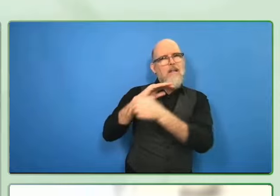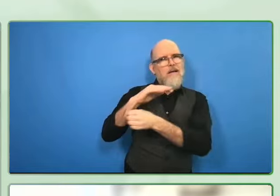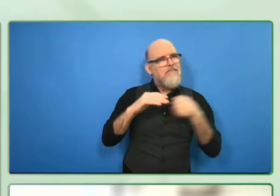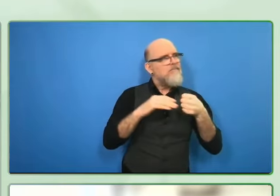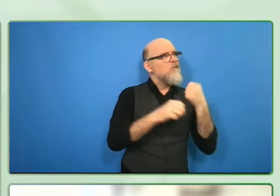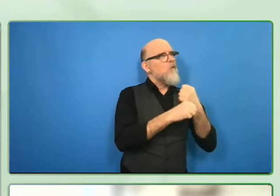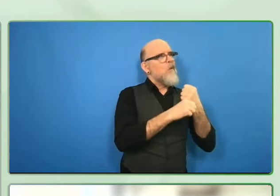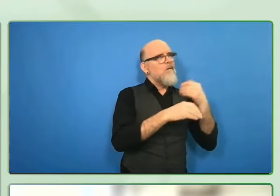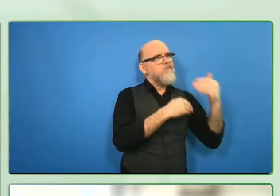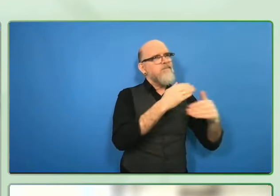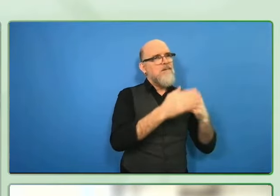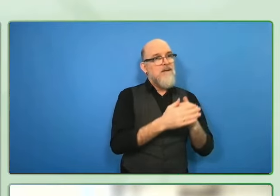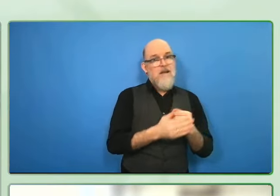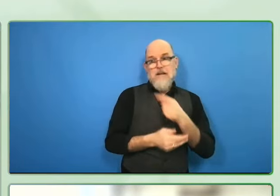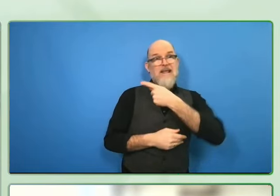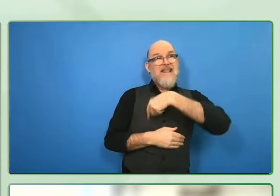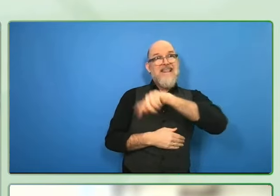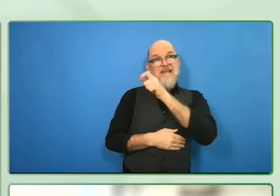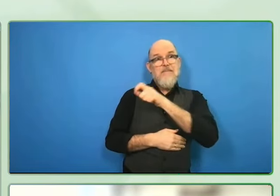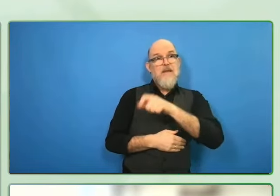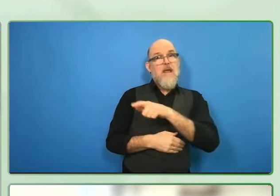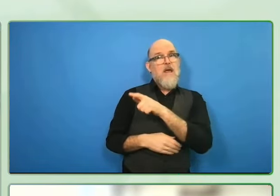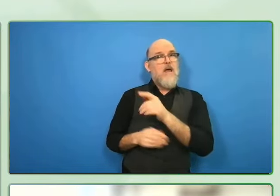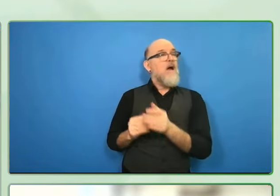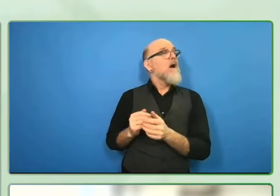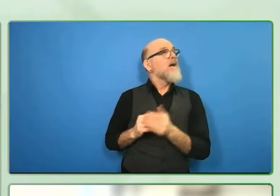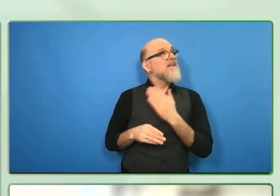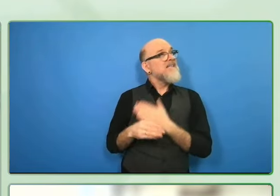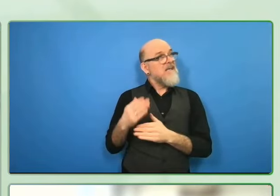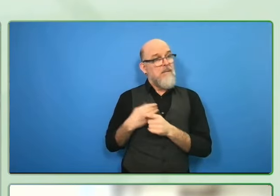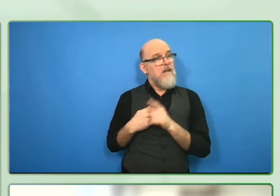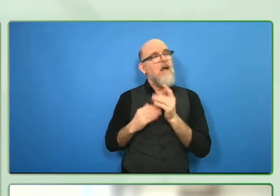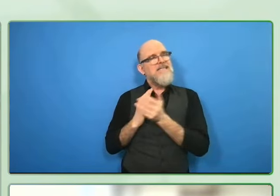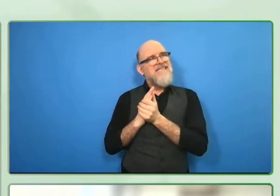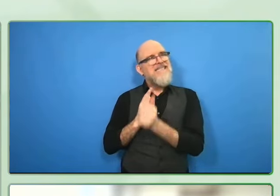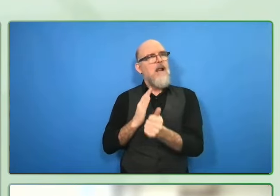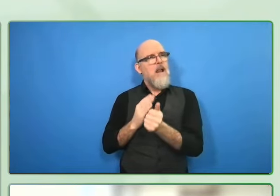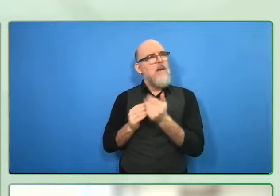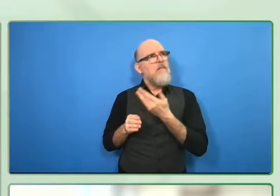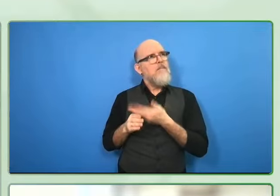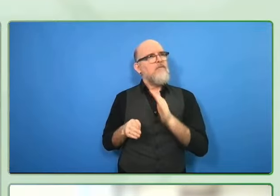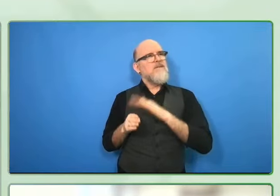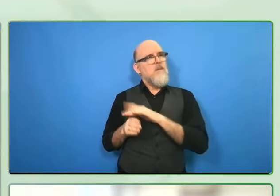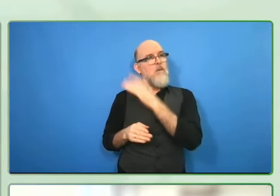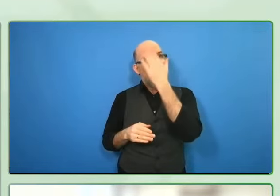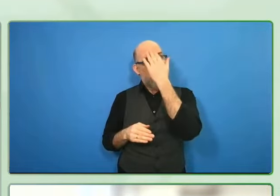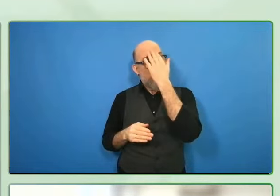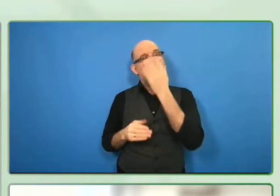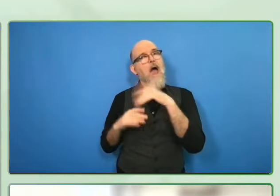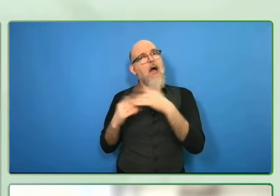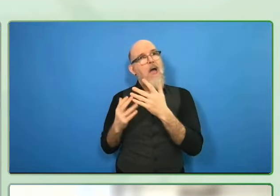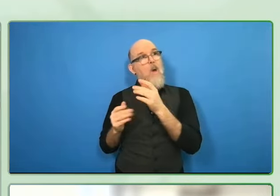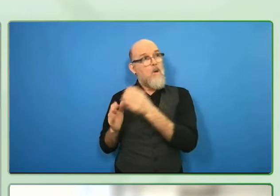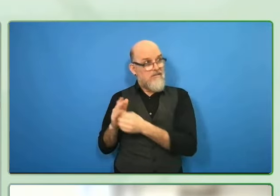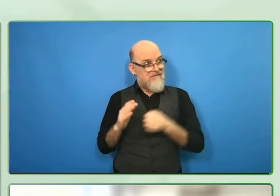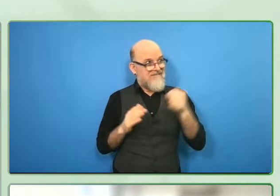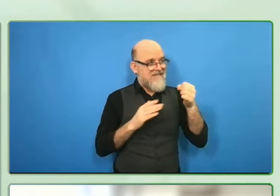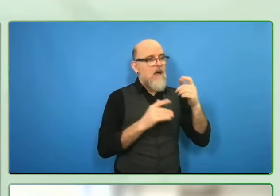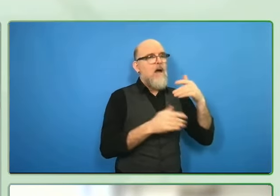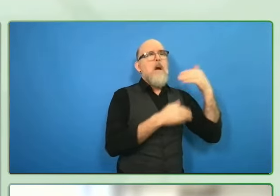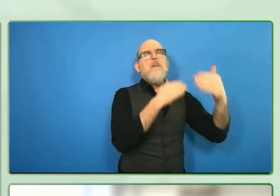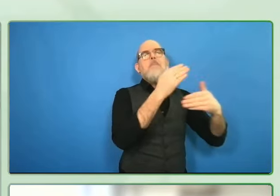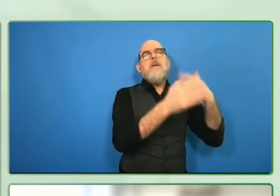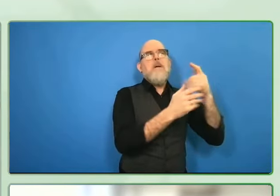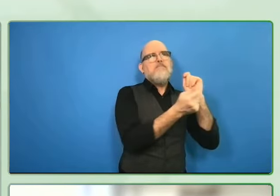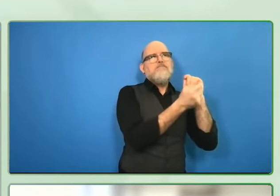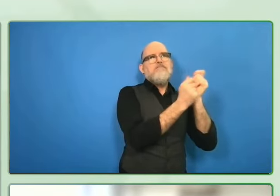managers. And so while it's intended to help disability employee networks present a rational case for doing